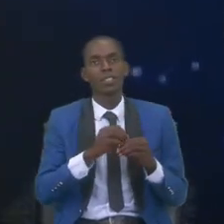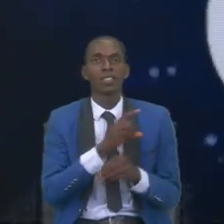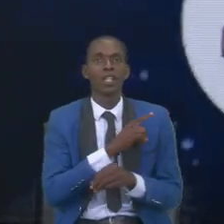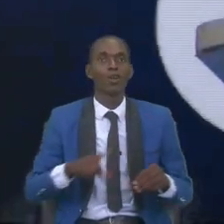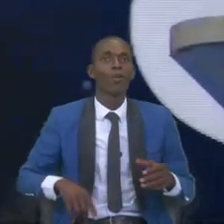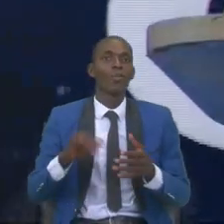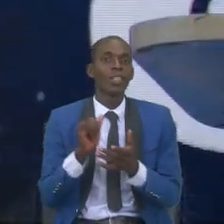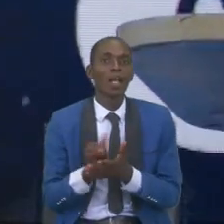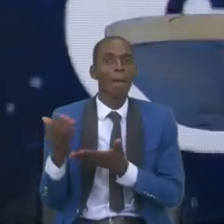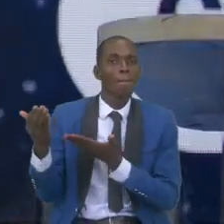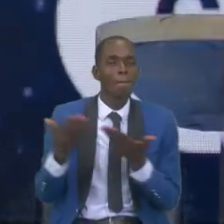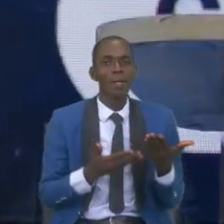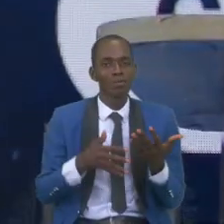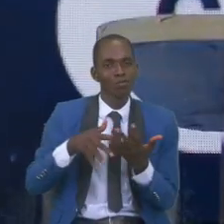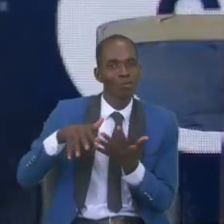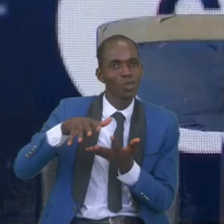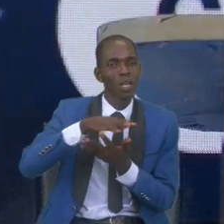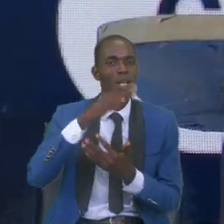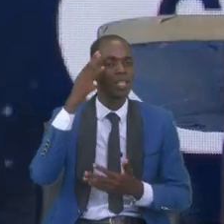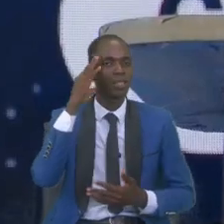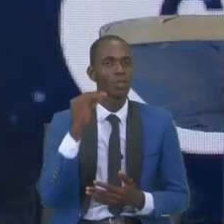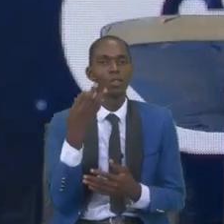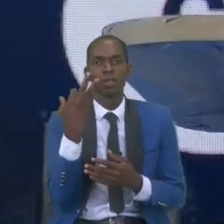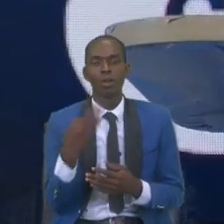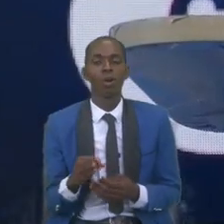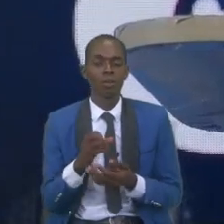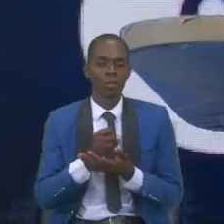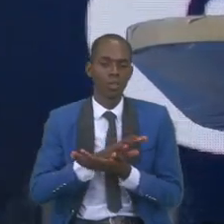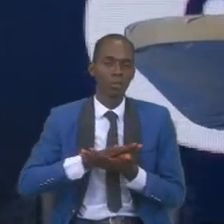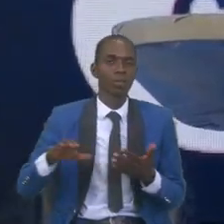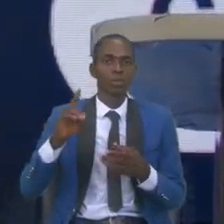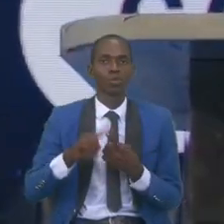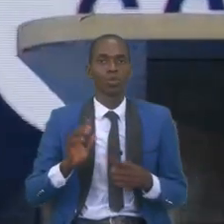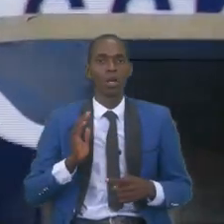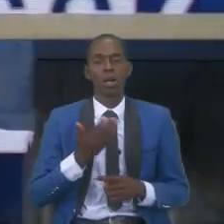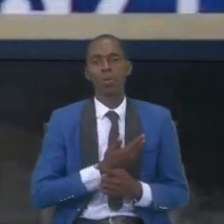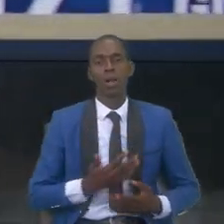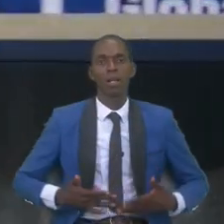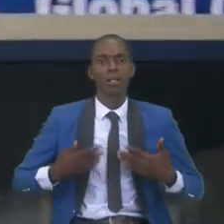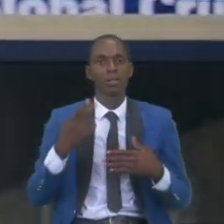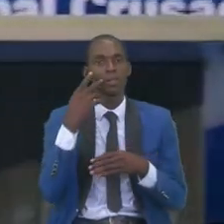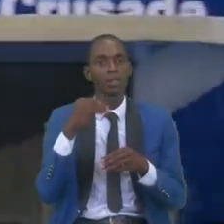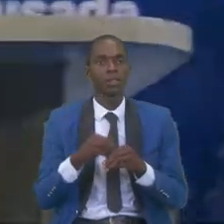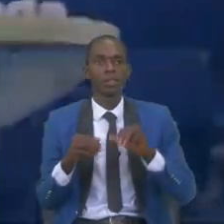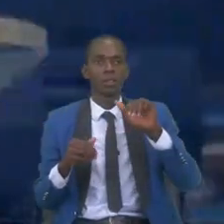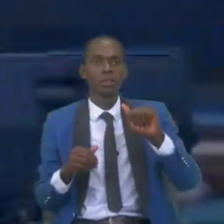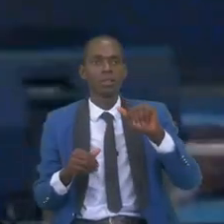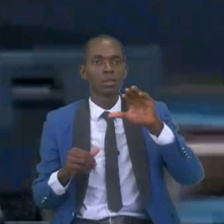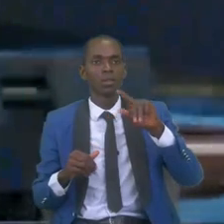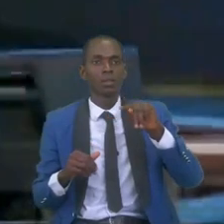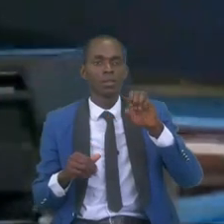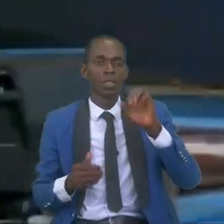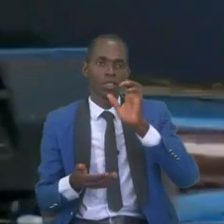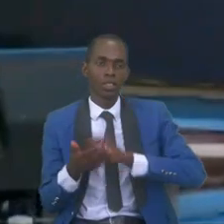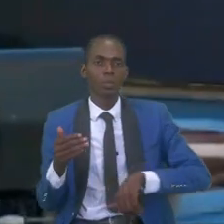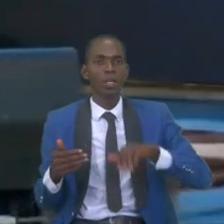this experience of sanctification in our lives. It tells us in Acts chapter 15, reading